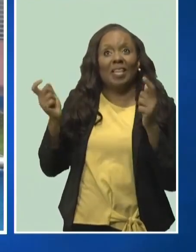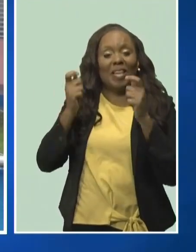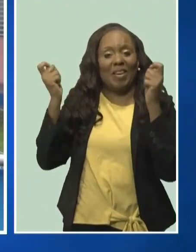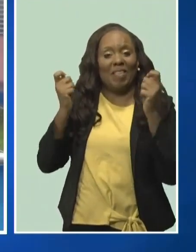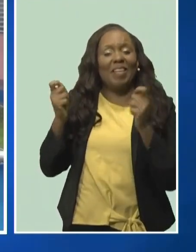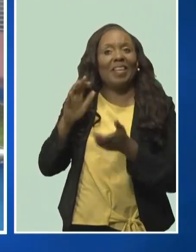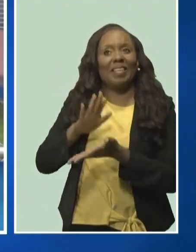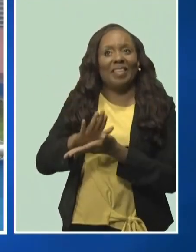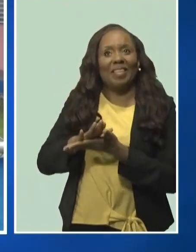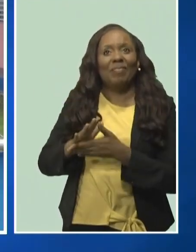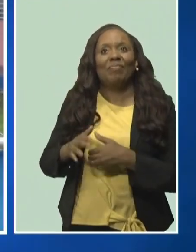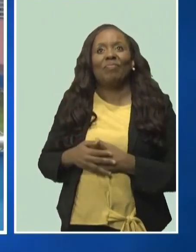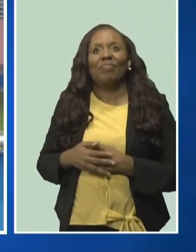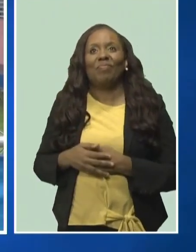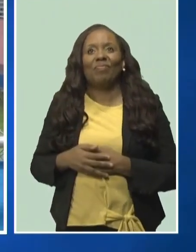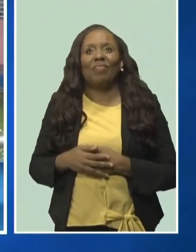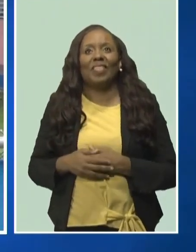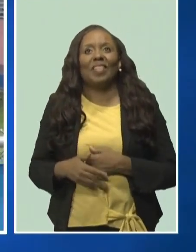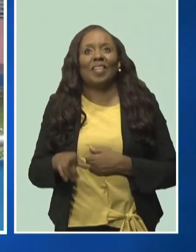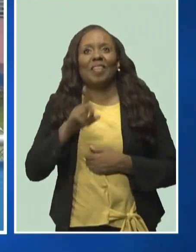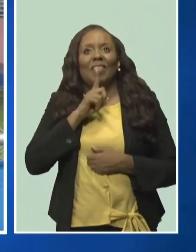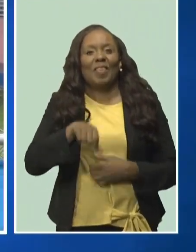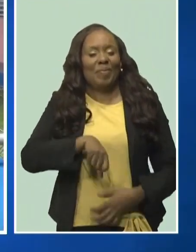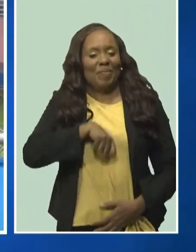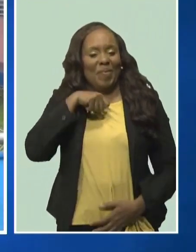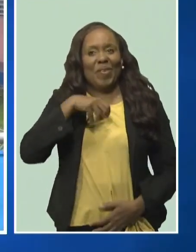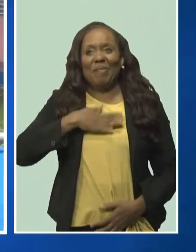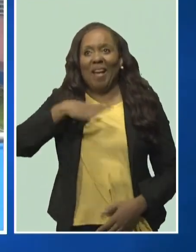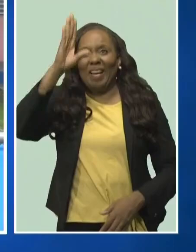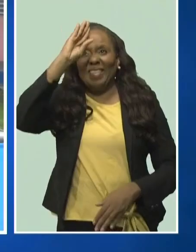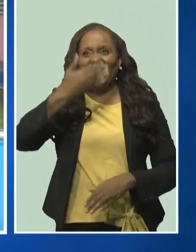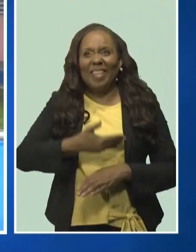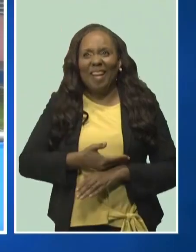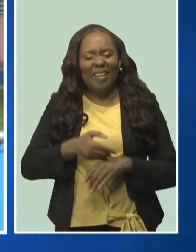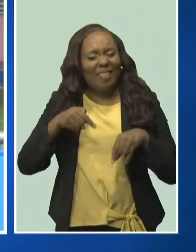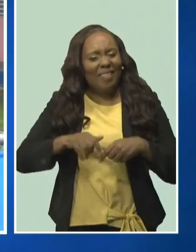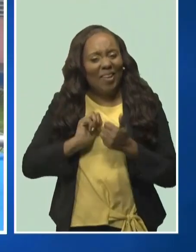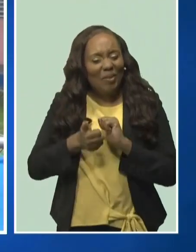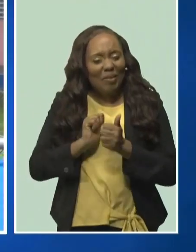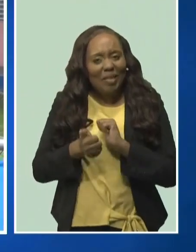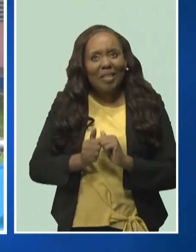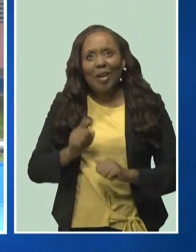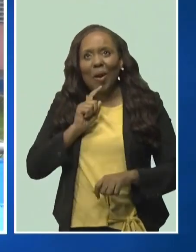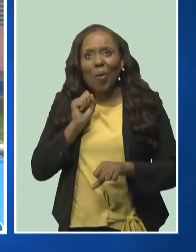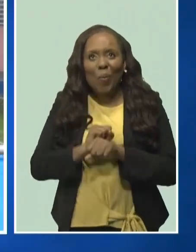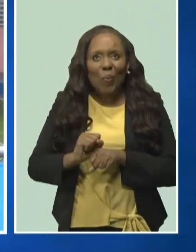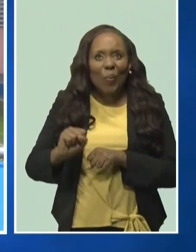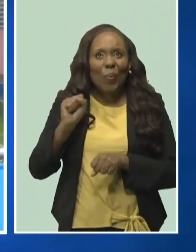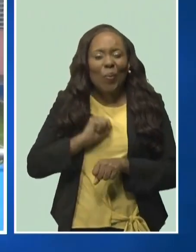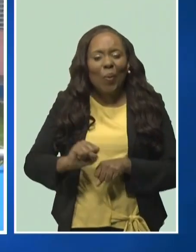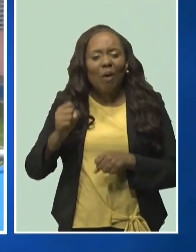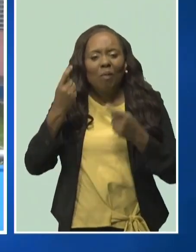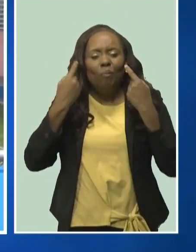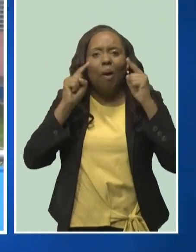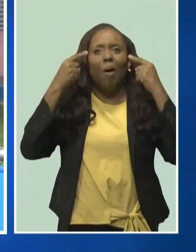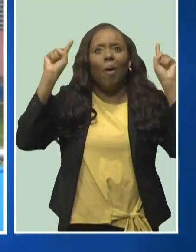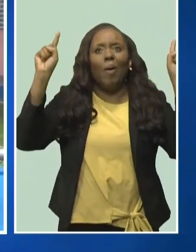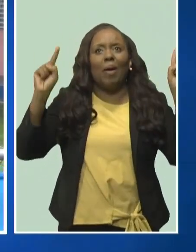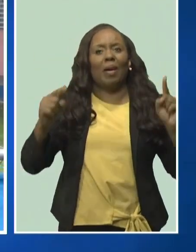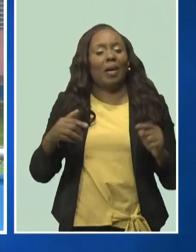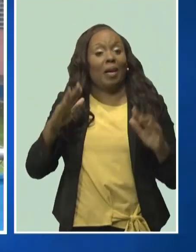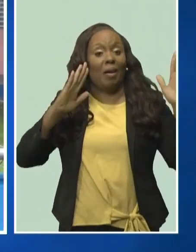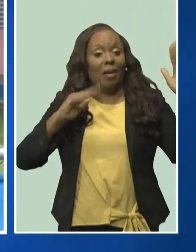the school. And I am so proud of his achievement for this competition. He worked really hard to achieve this, and I hope